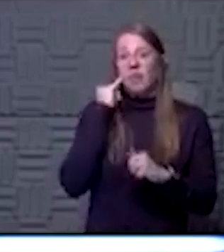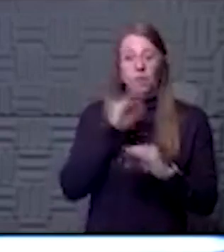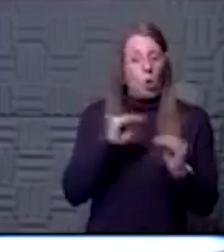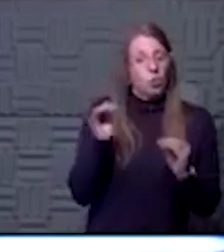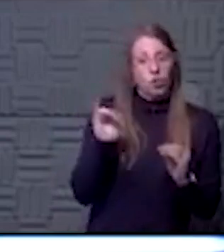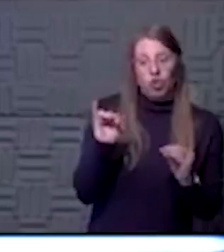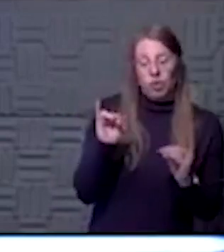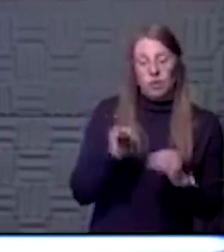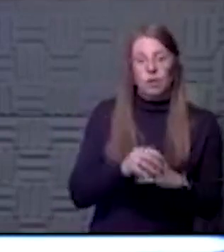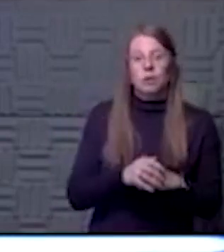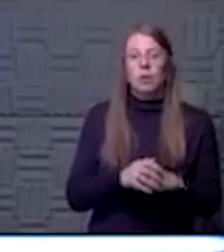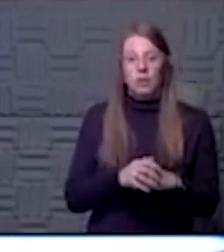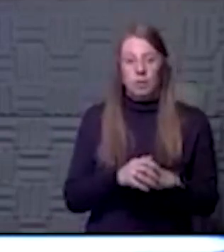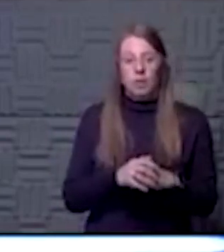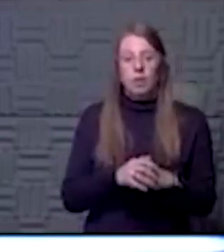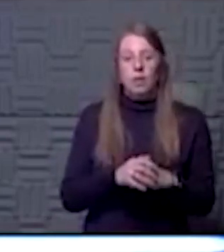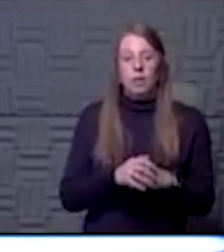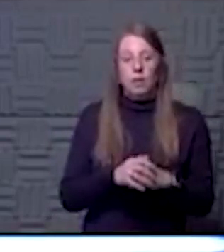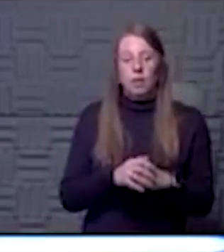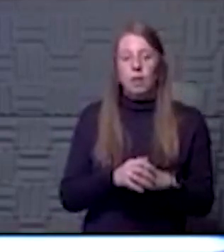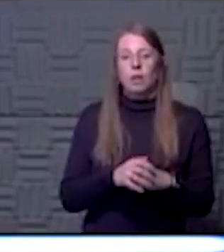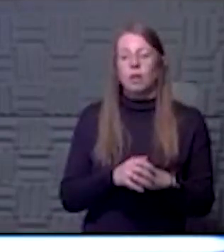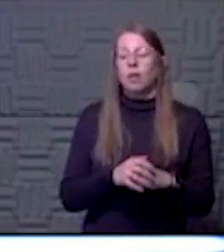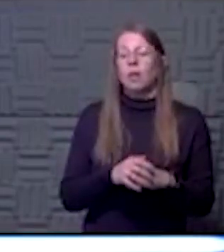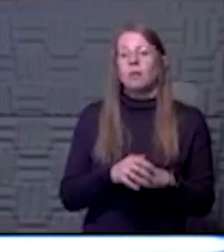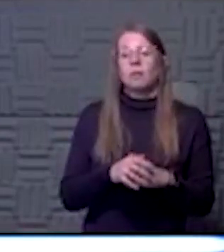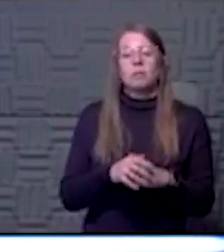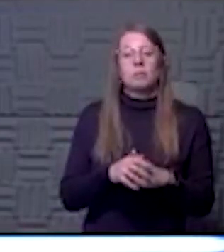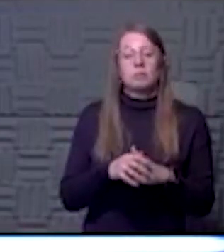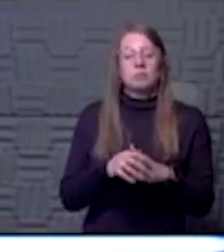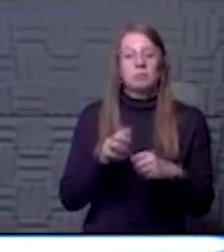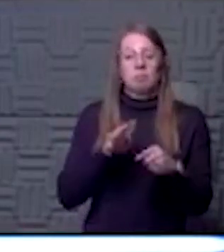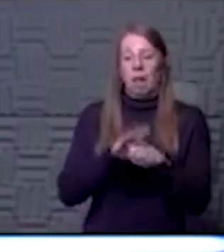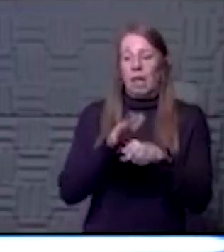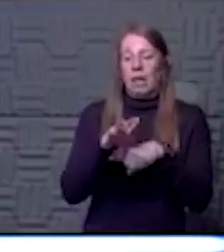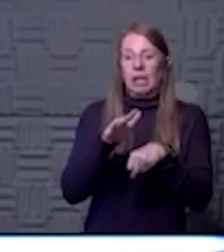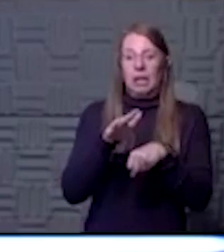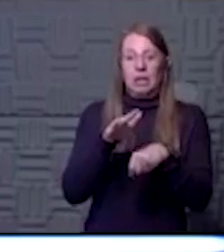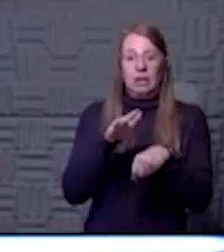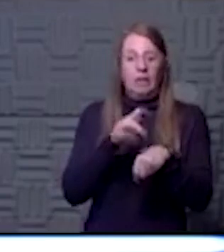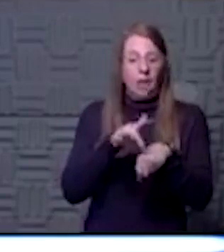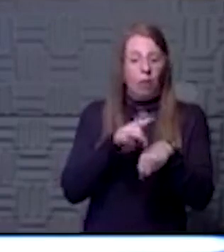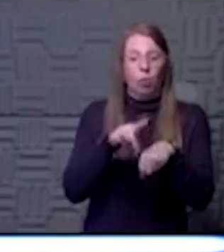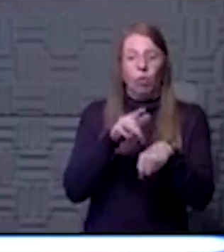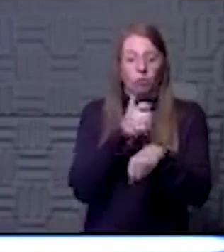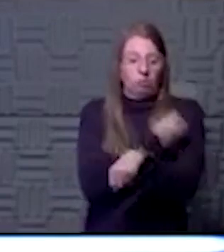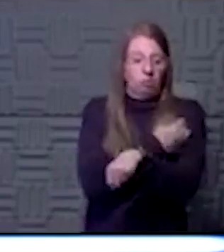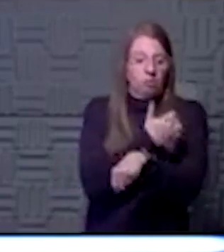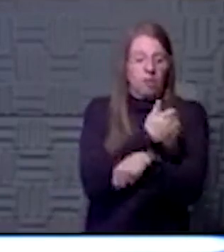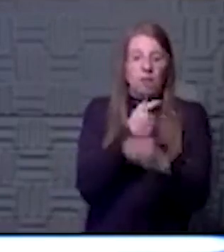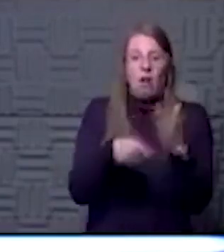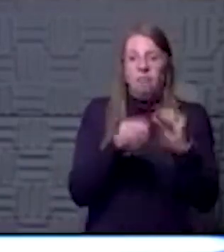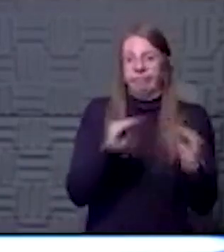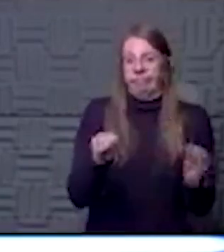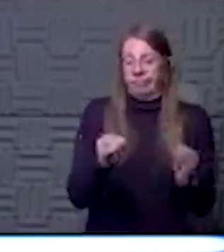uninsured, there will be plenty of mechanisms where cost will not be an issue, but